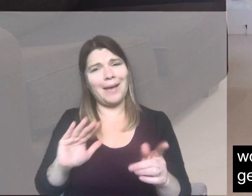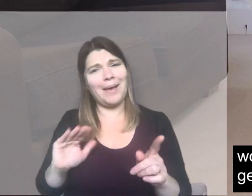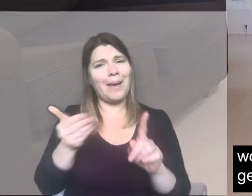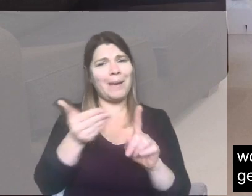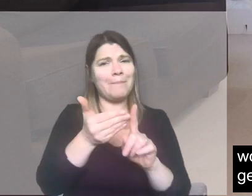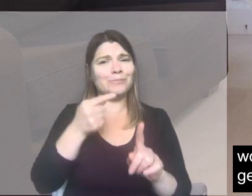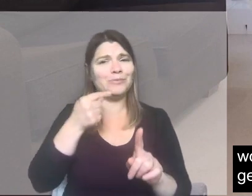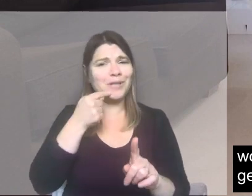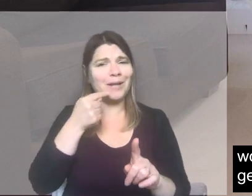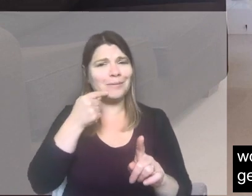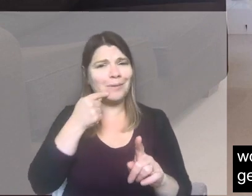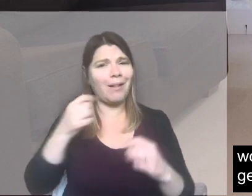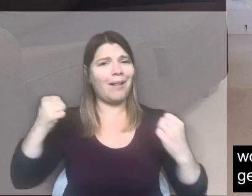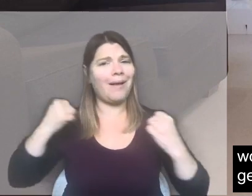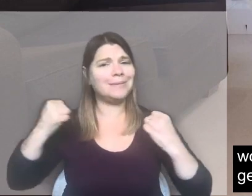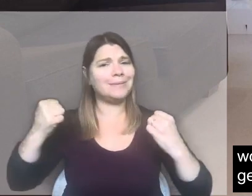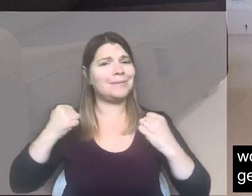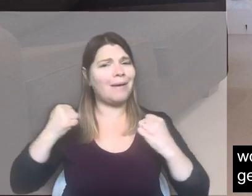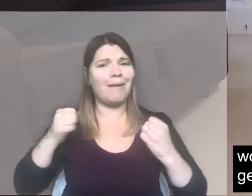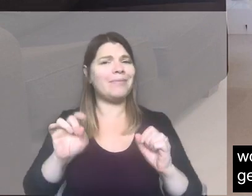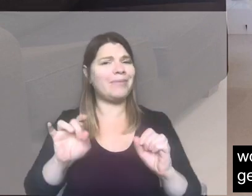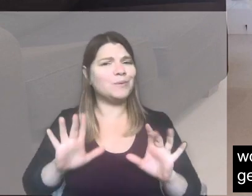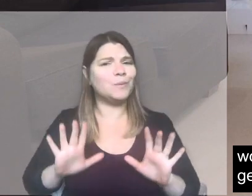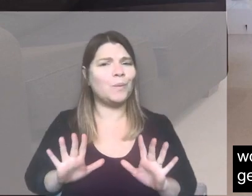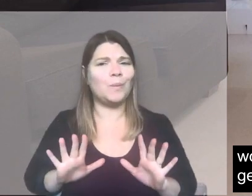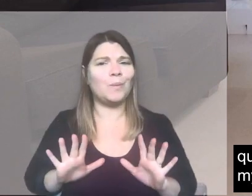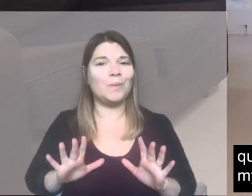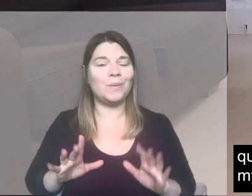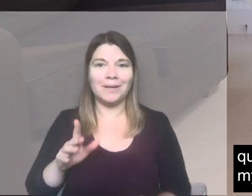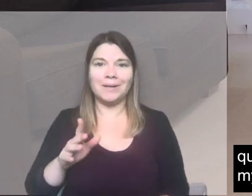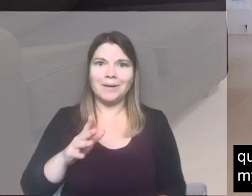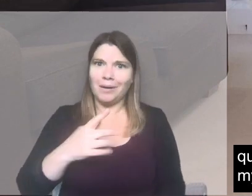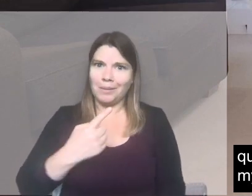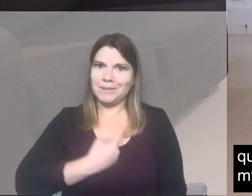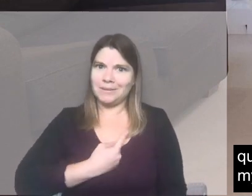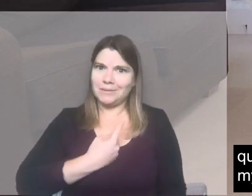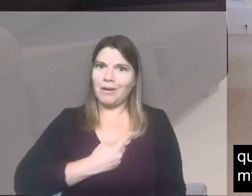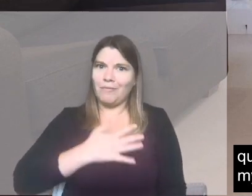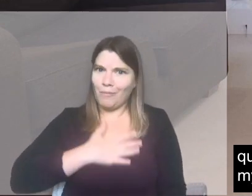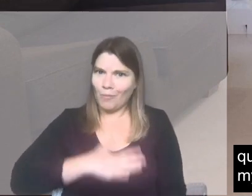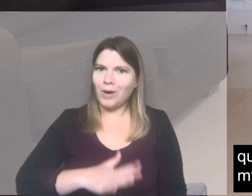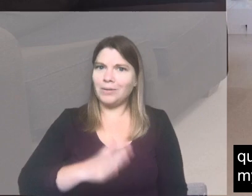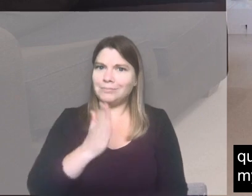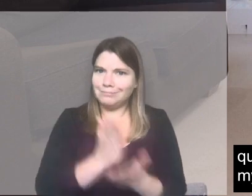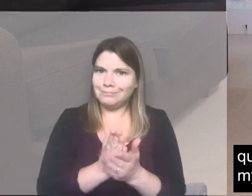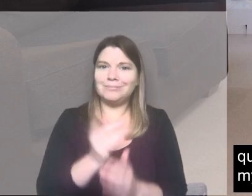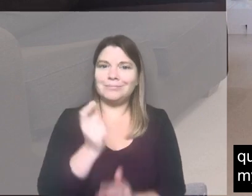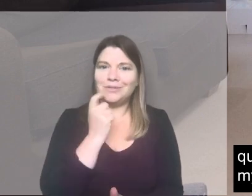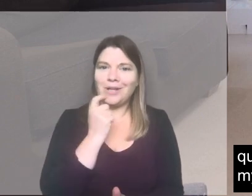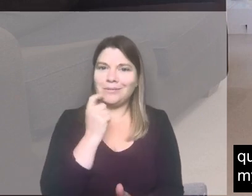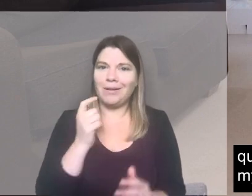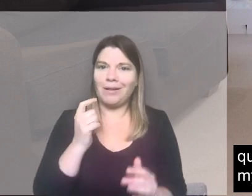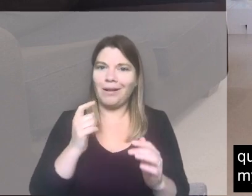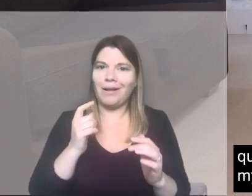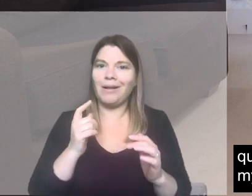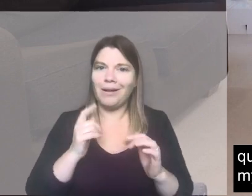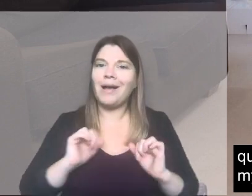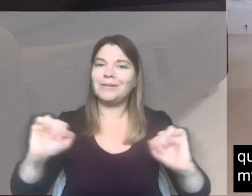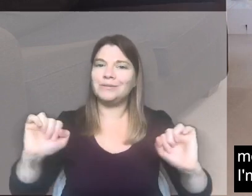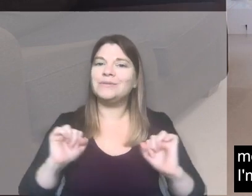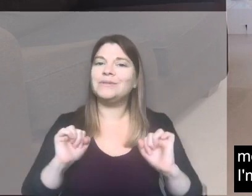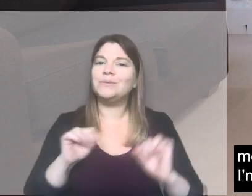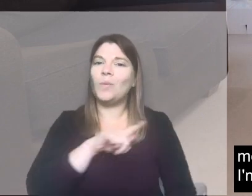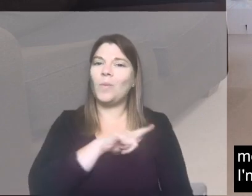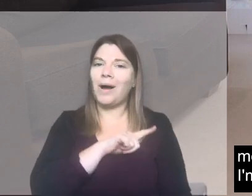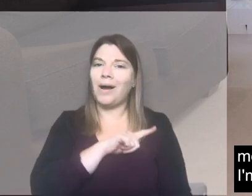gentle exercise. And I'm actually quite up for it being a gentle session myself today because I'm pregnant